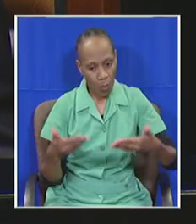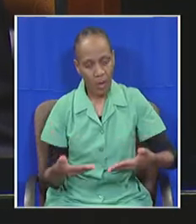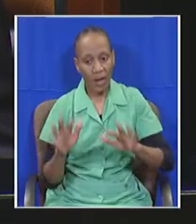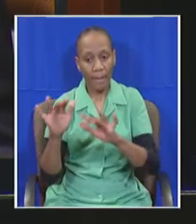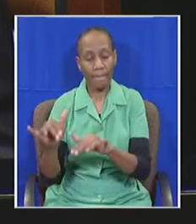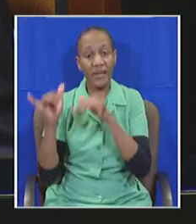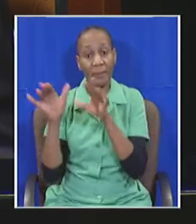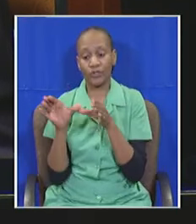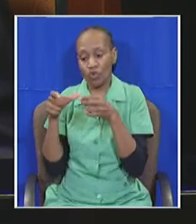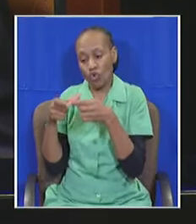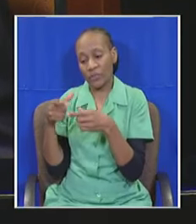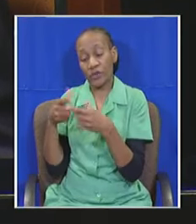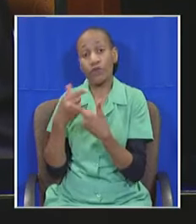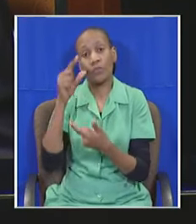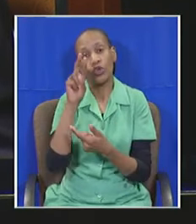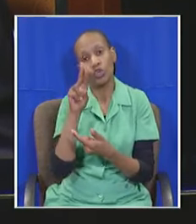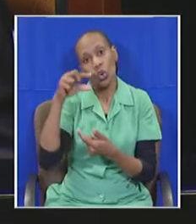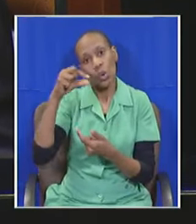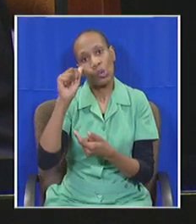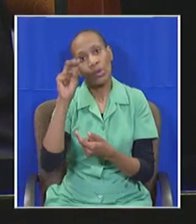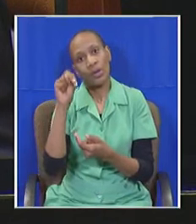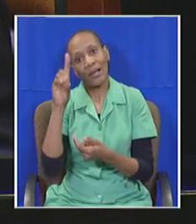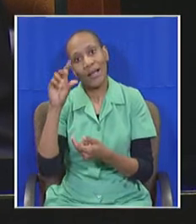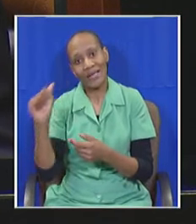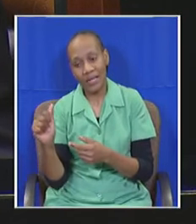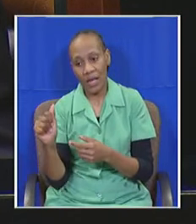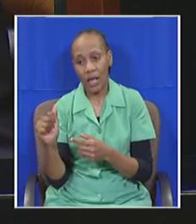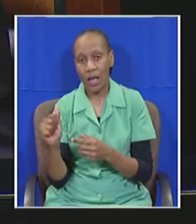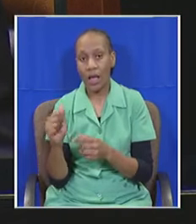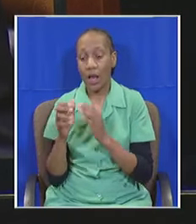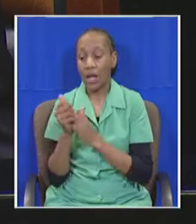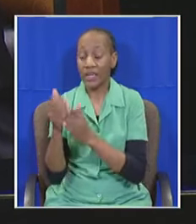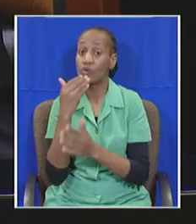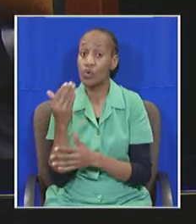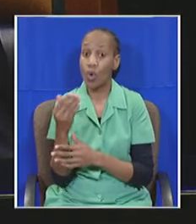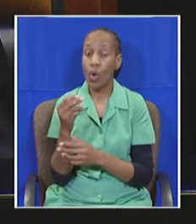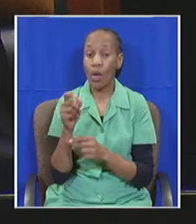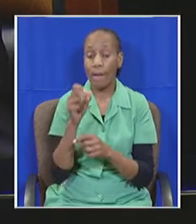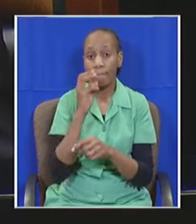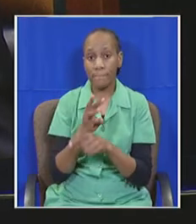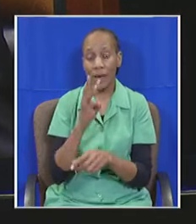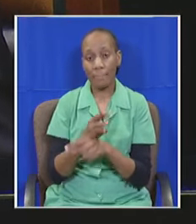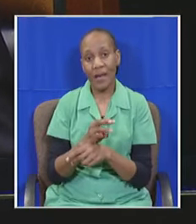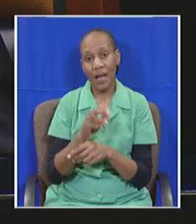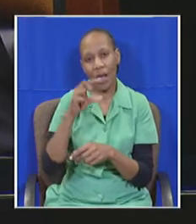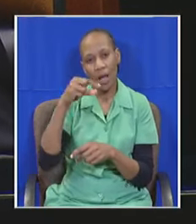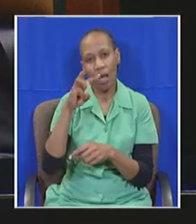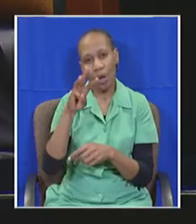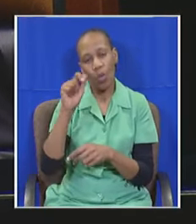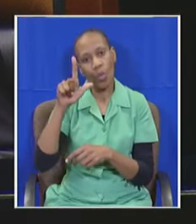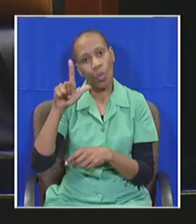parliamentary commission from Uganda, led by Honourable Cecilia Atim Gwal, visiting us in South Africa.